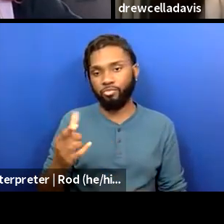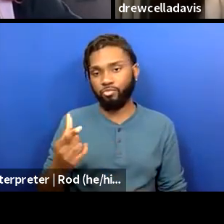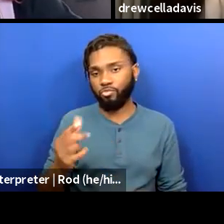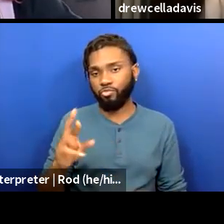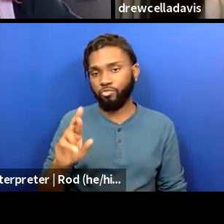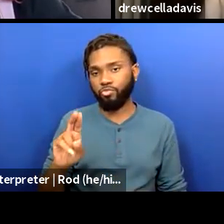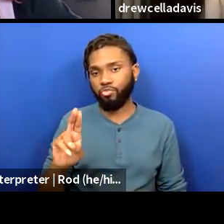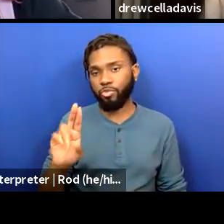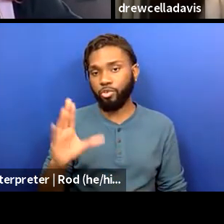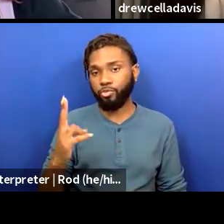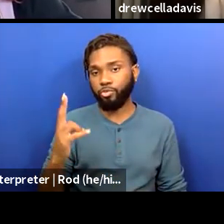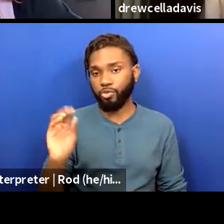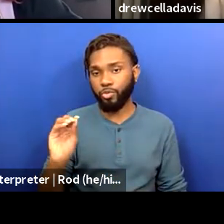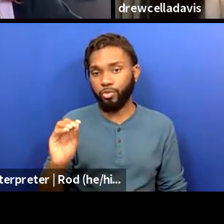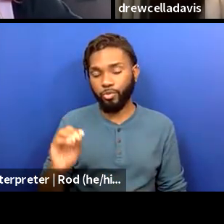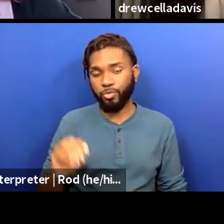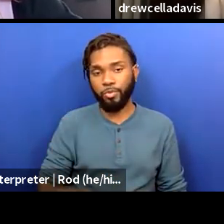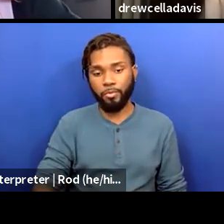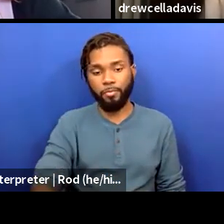You know,